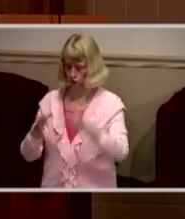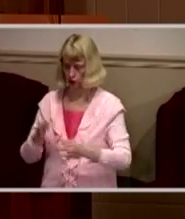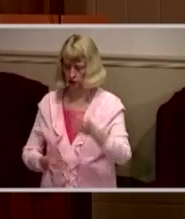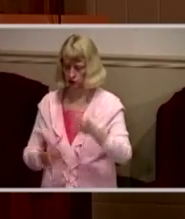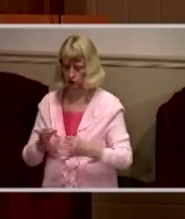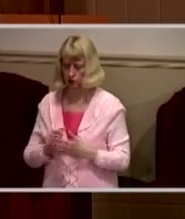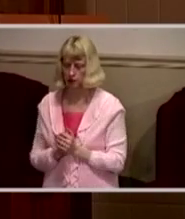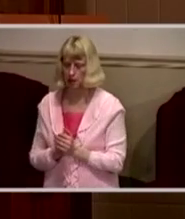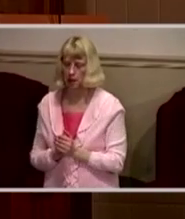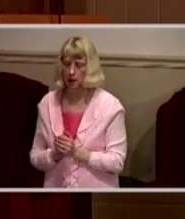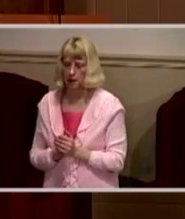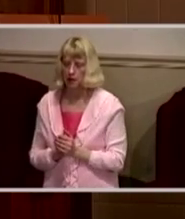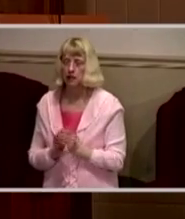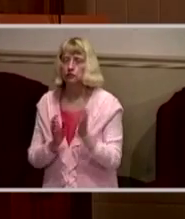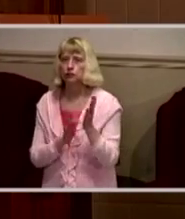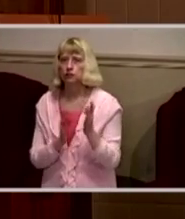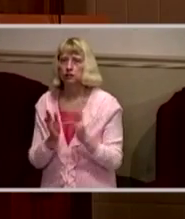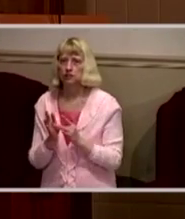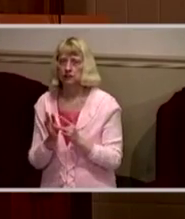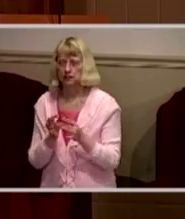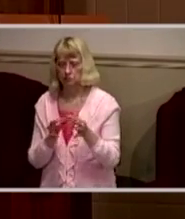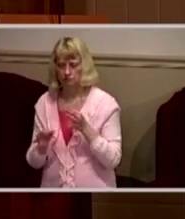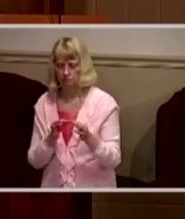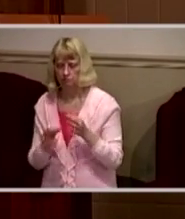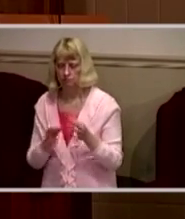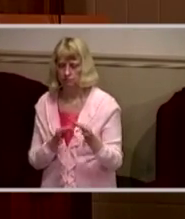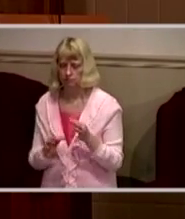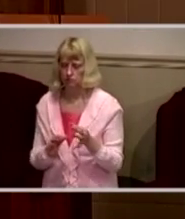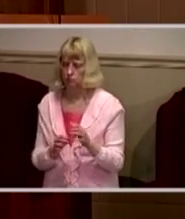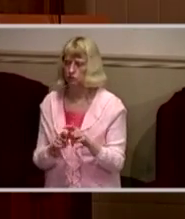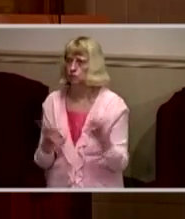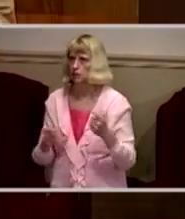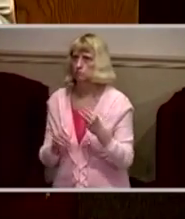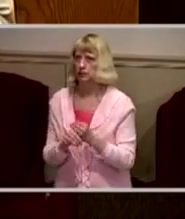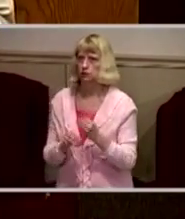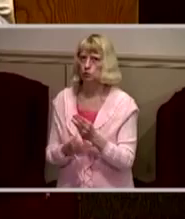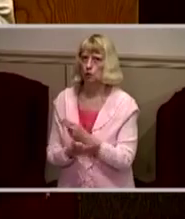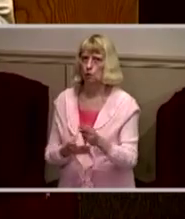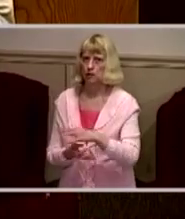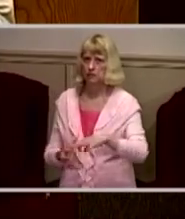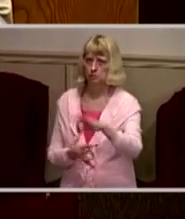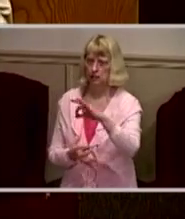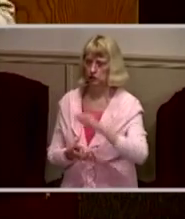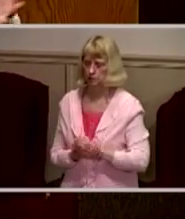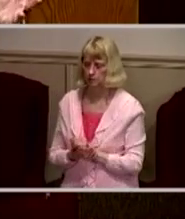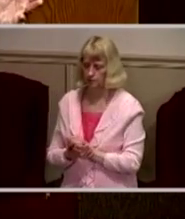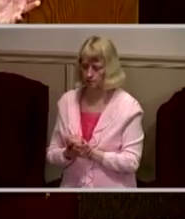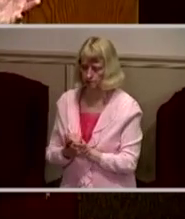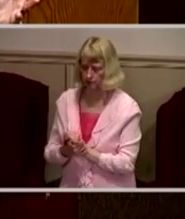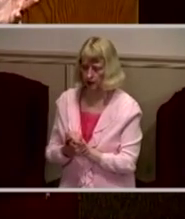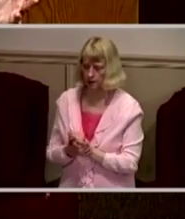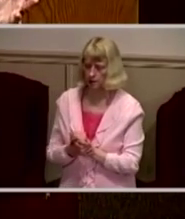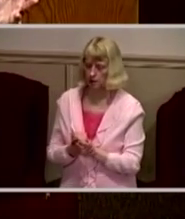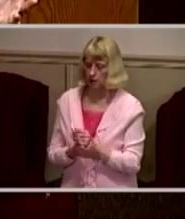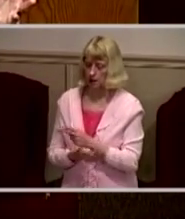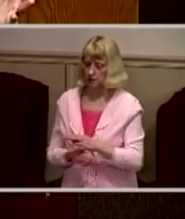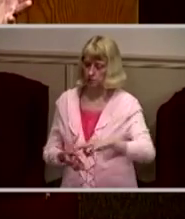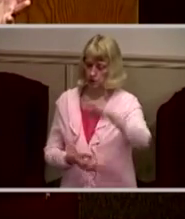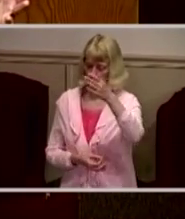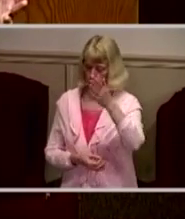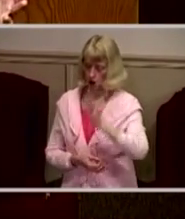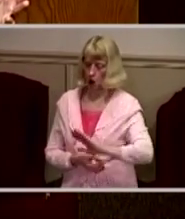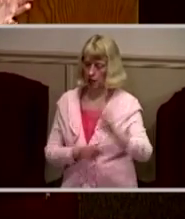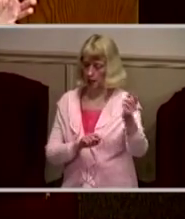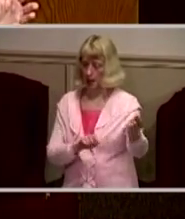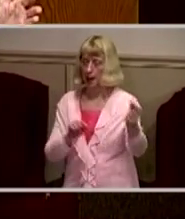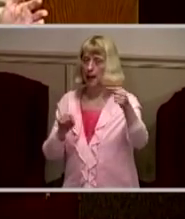judged. Jesus was laying out here a tremendous ministry of the Holy Spirit. And he says, when the Spirit of God comes,